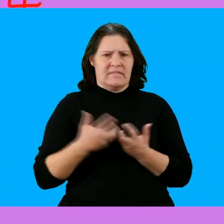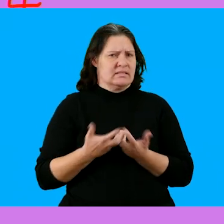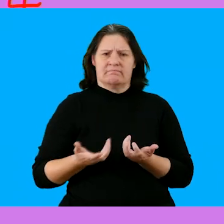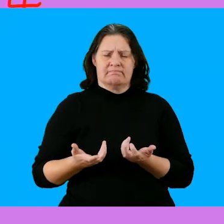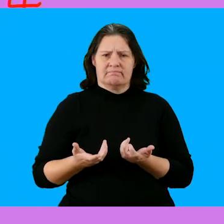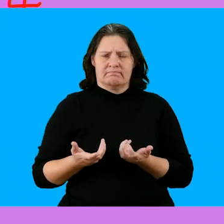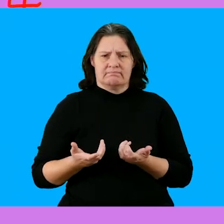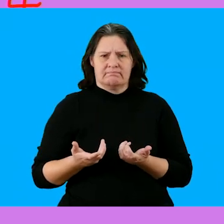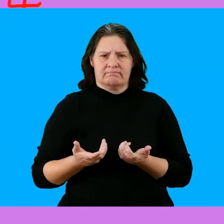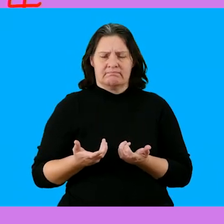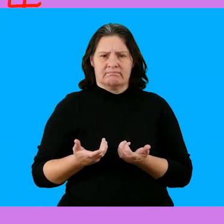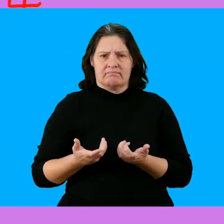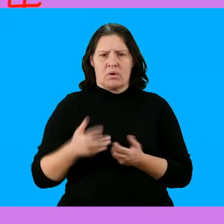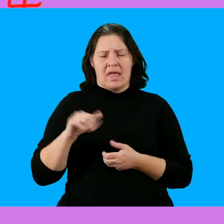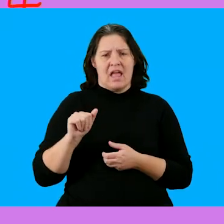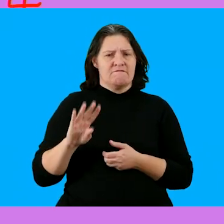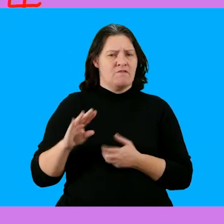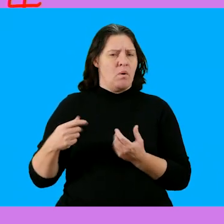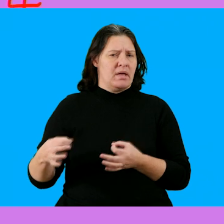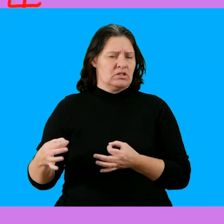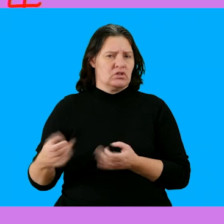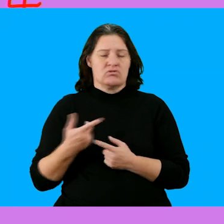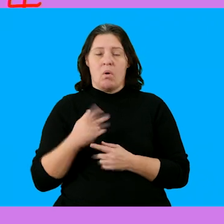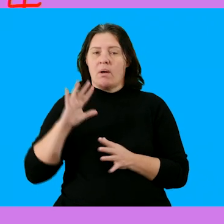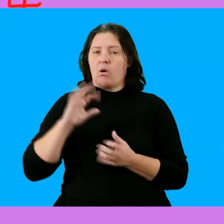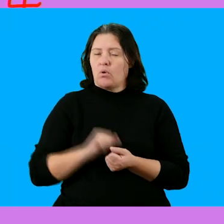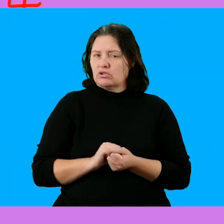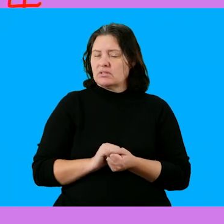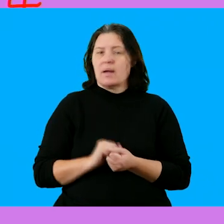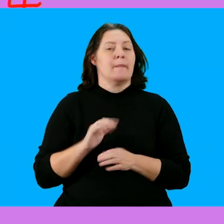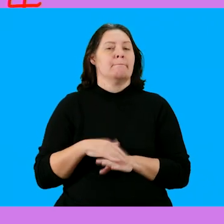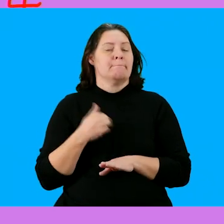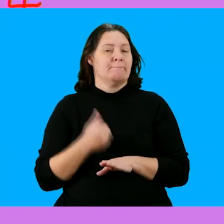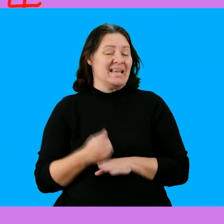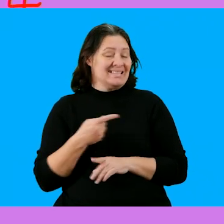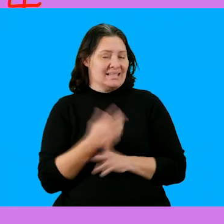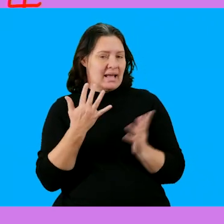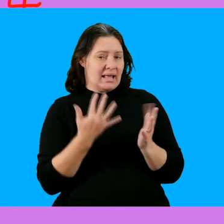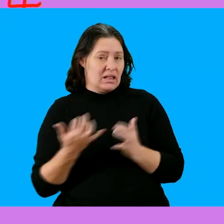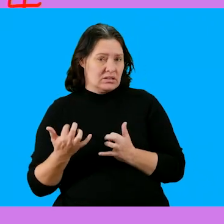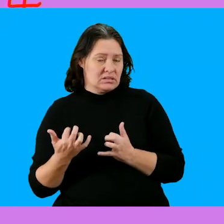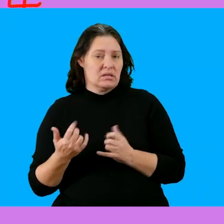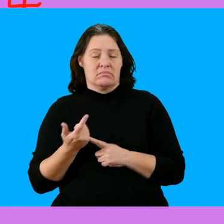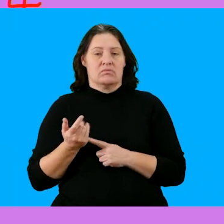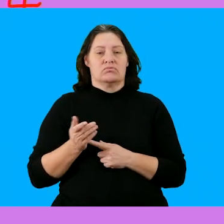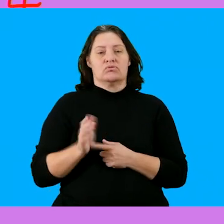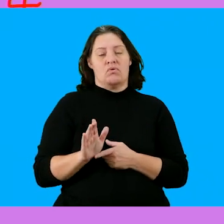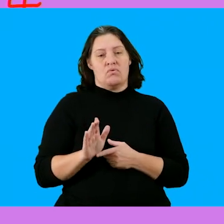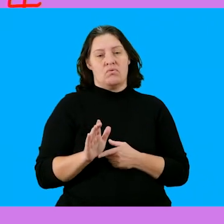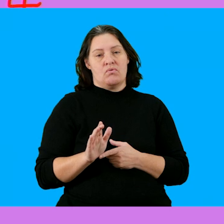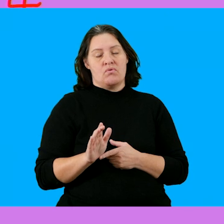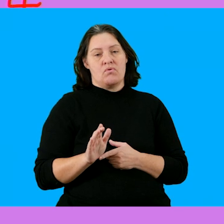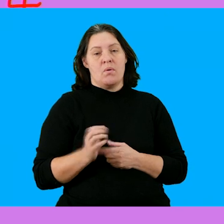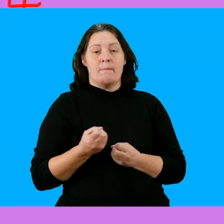therefore it won't fit lengthwise on the A4 page. So my conclusion, based on my calculation,